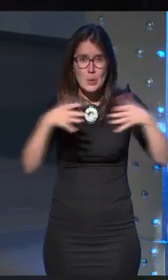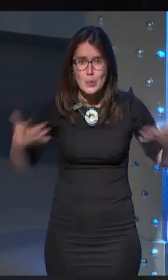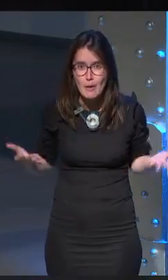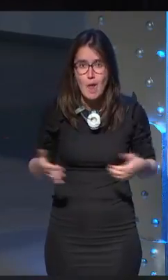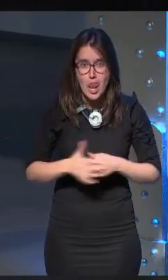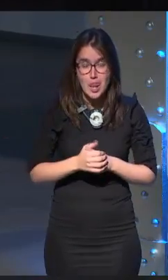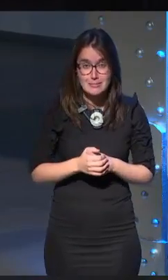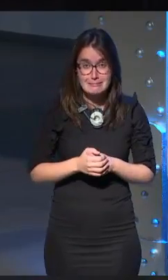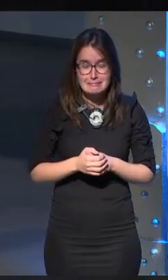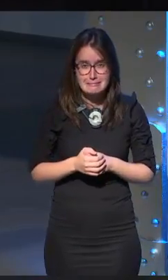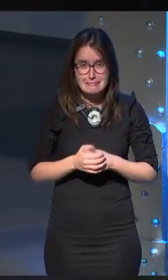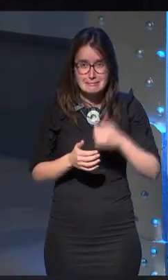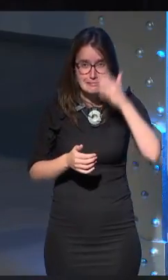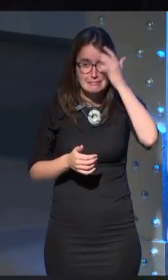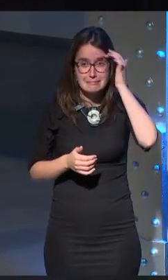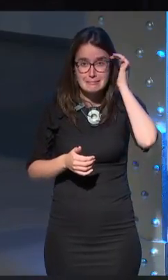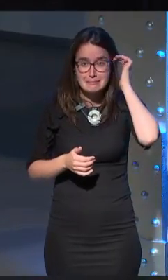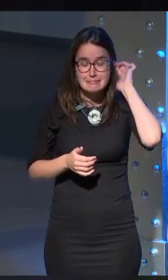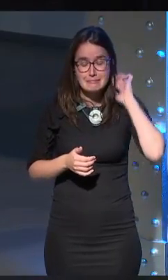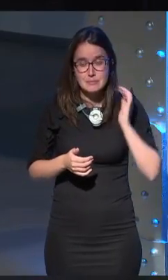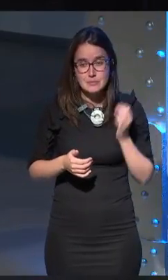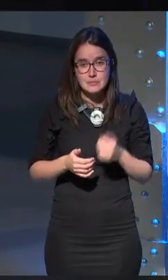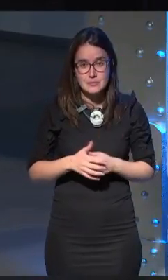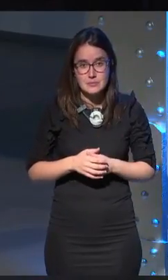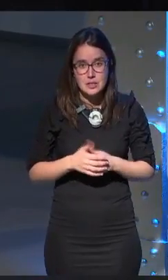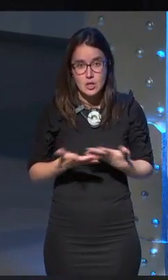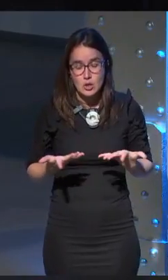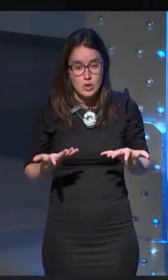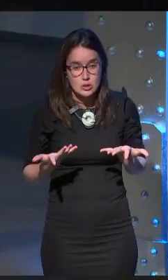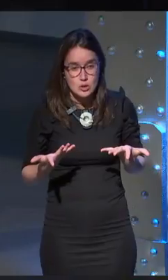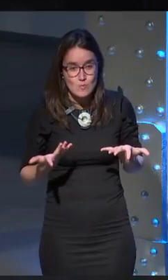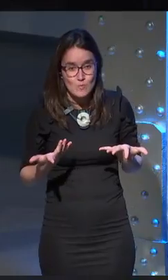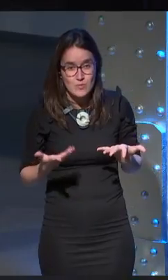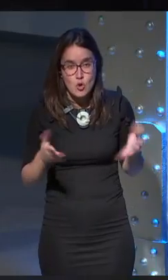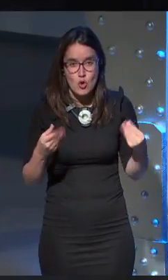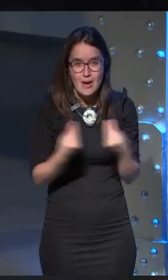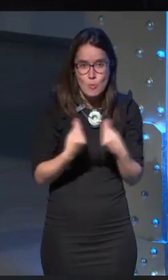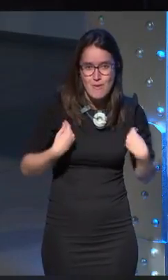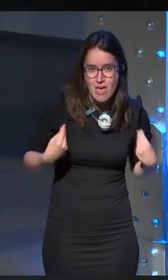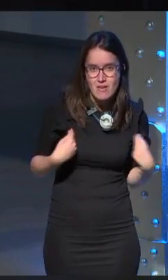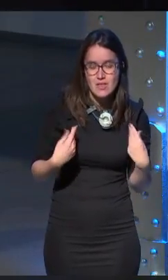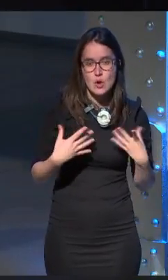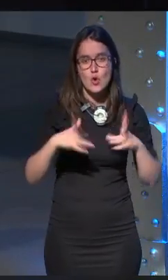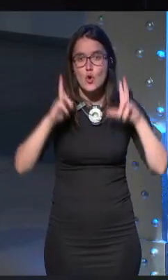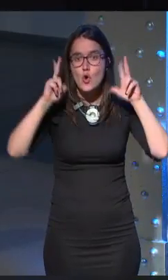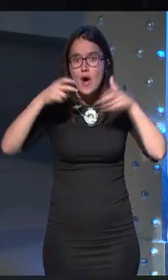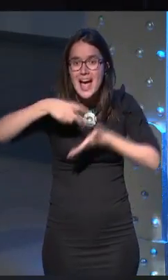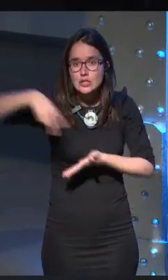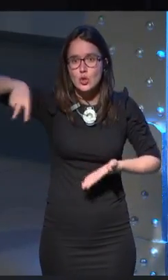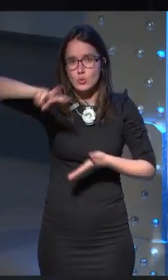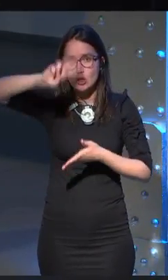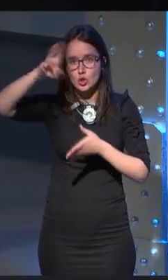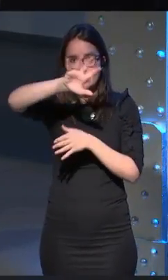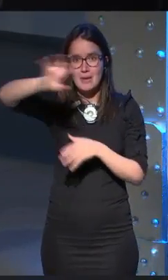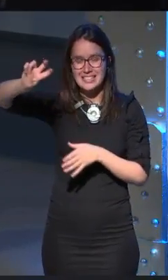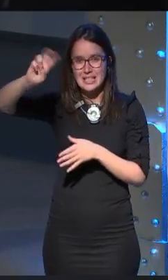It came through as kind of a statement. La pregunta es si efectivamente eso... So the question is whether you could feel this, whether you could feel that you could live